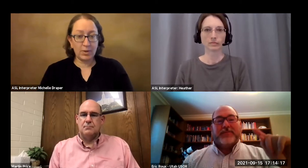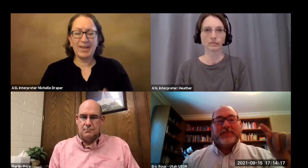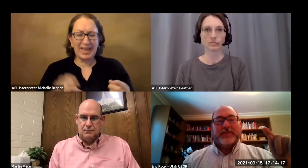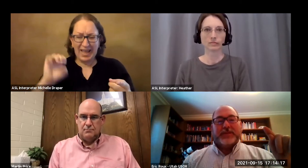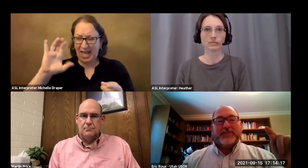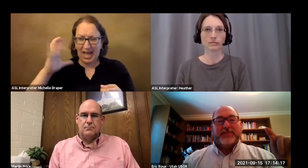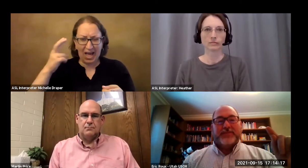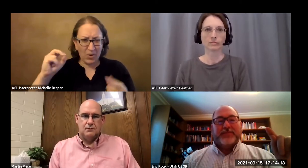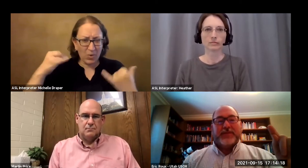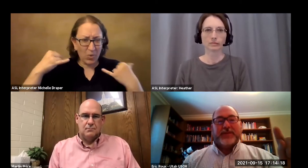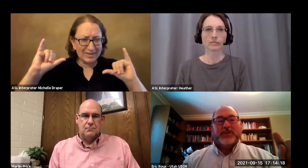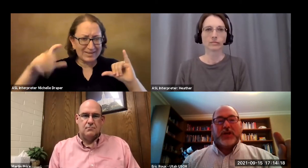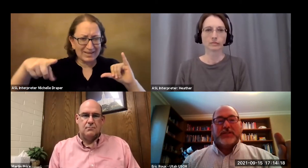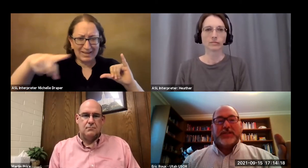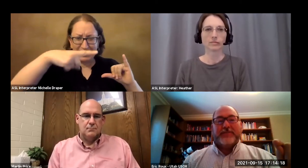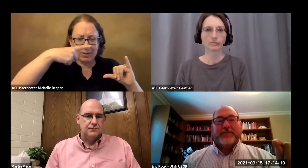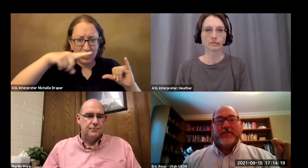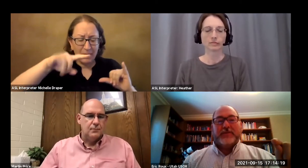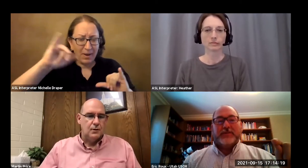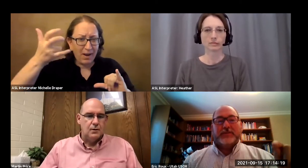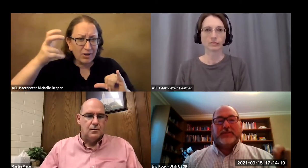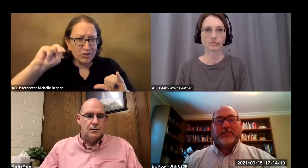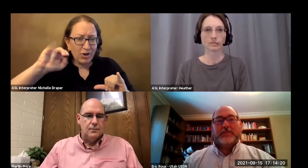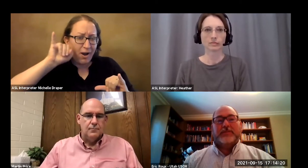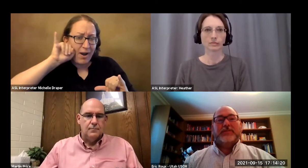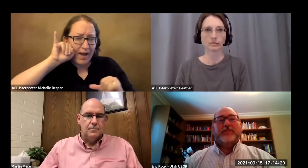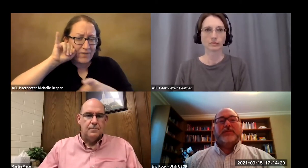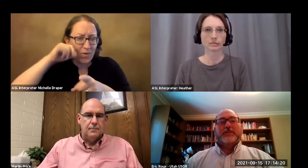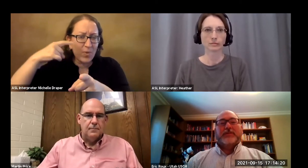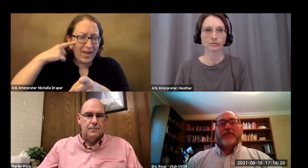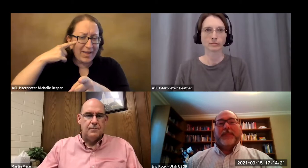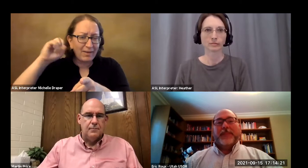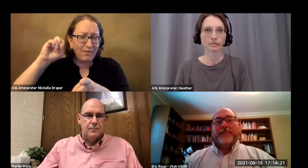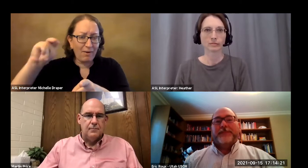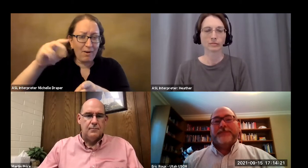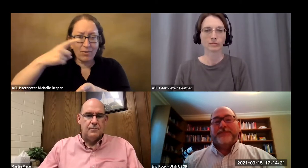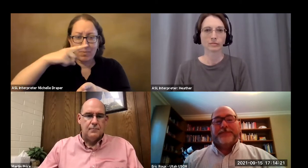of echo from somebody's, I think John's iPhone.